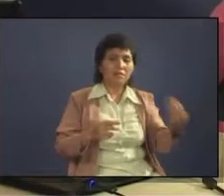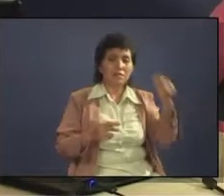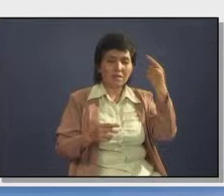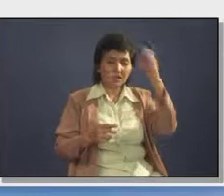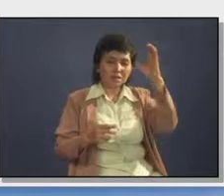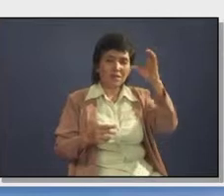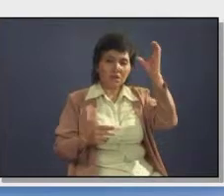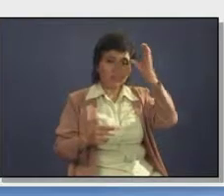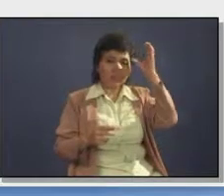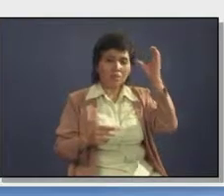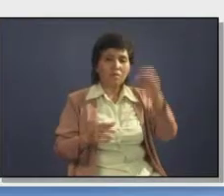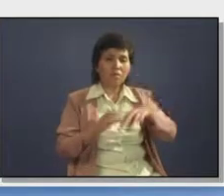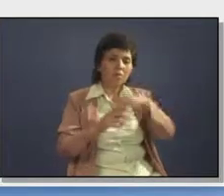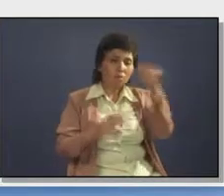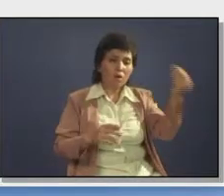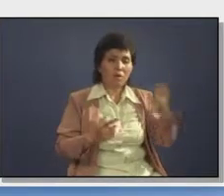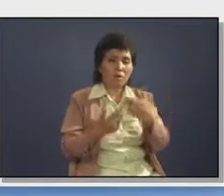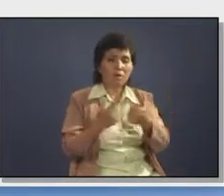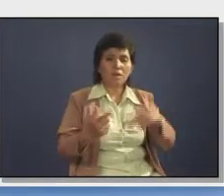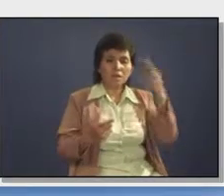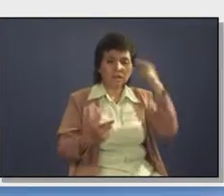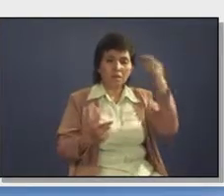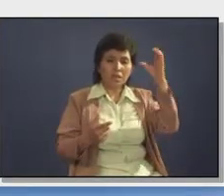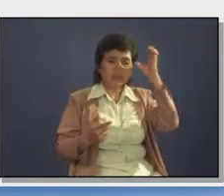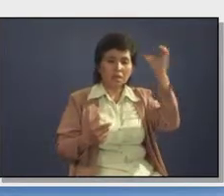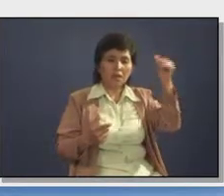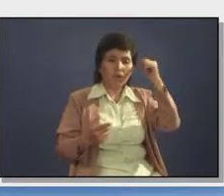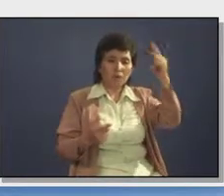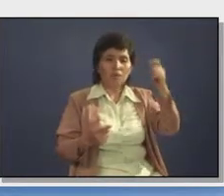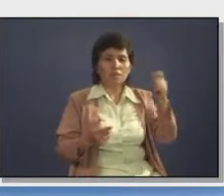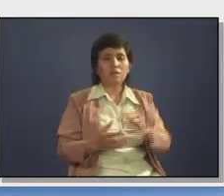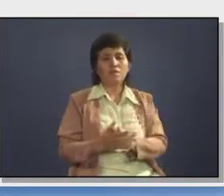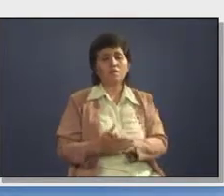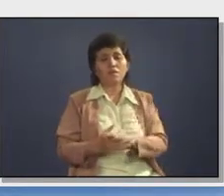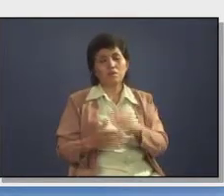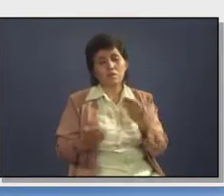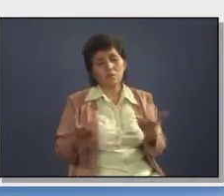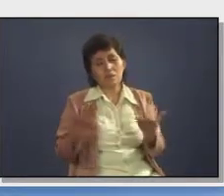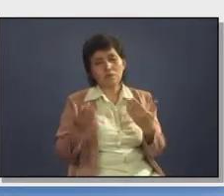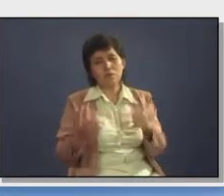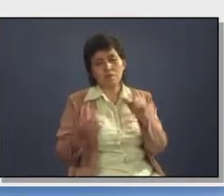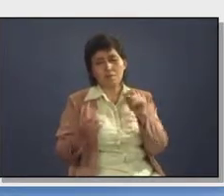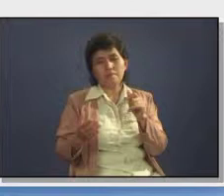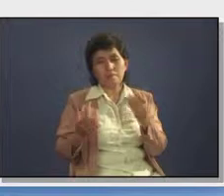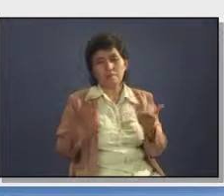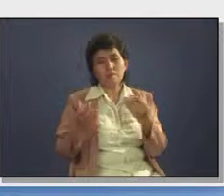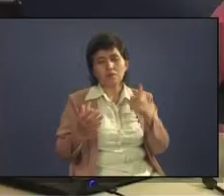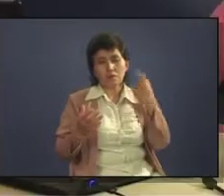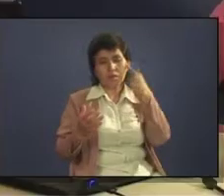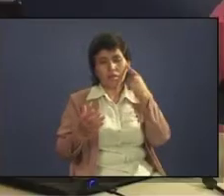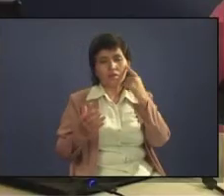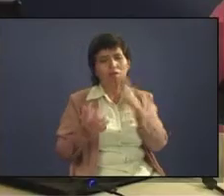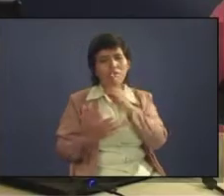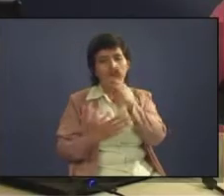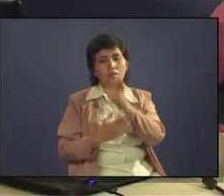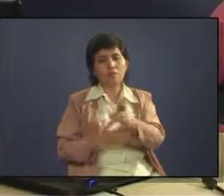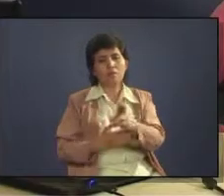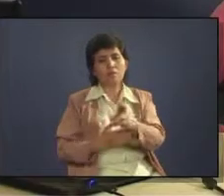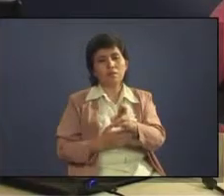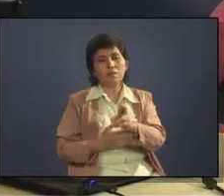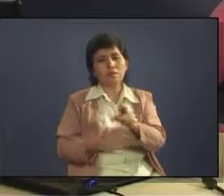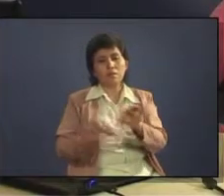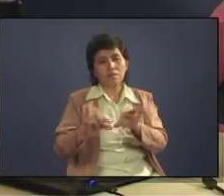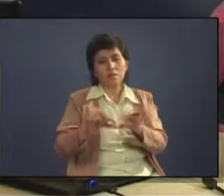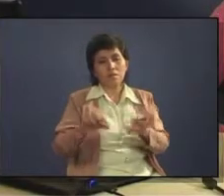Okay, even if you see a fake snake, okay, you might think that it is a real snake, and then you